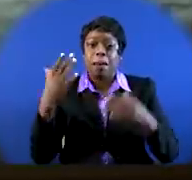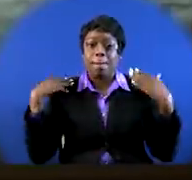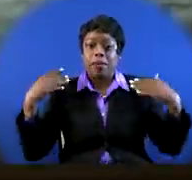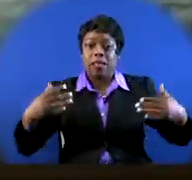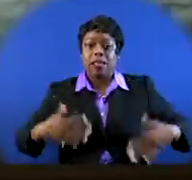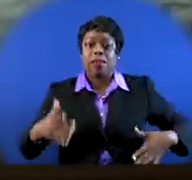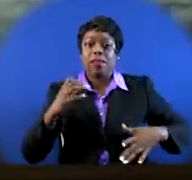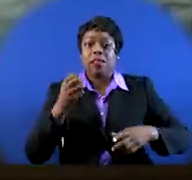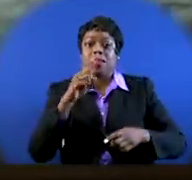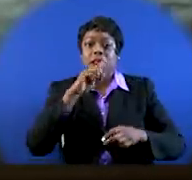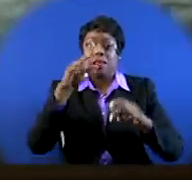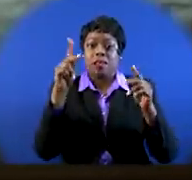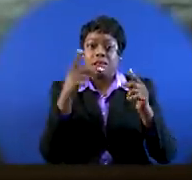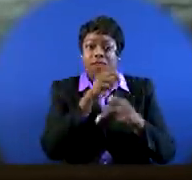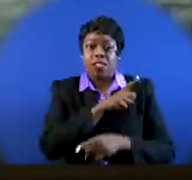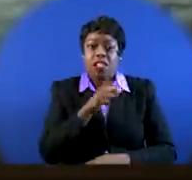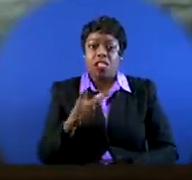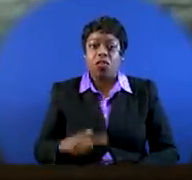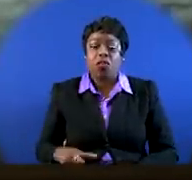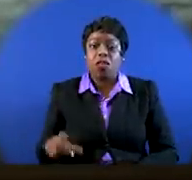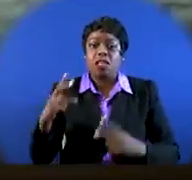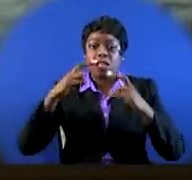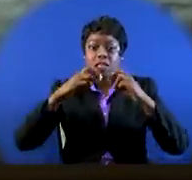blood of the Lord.